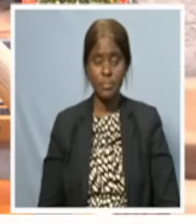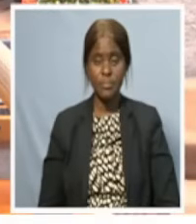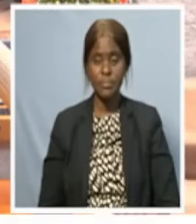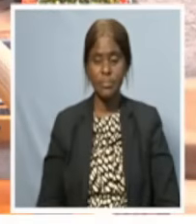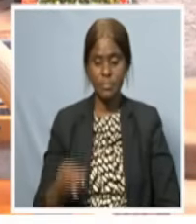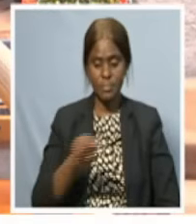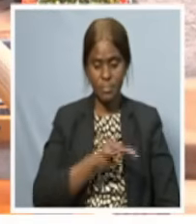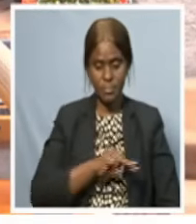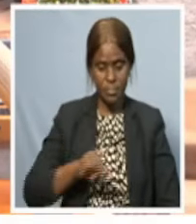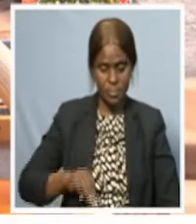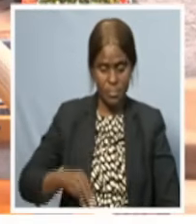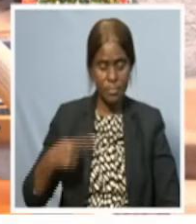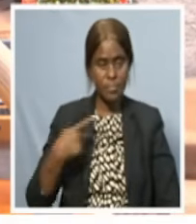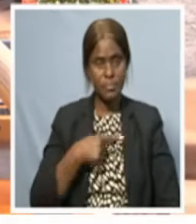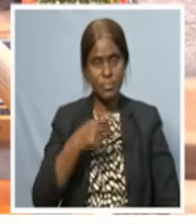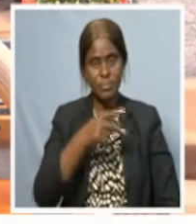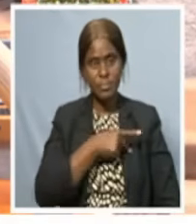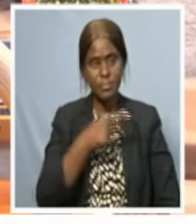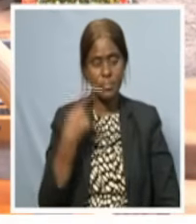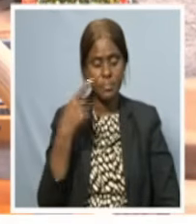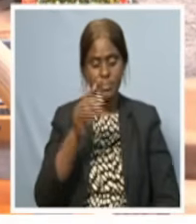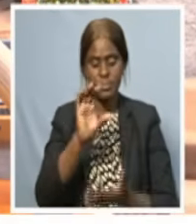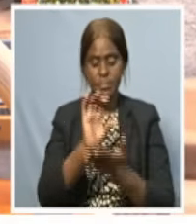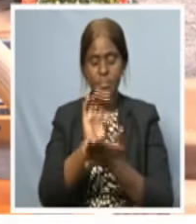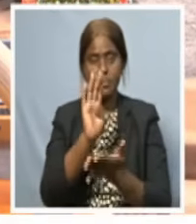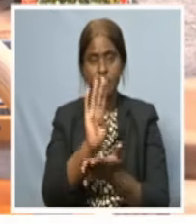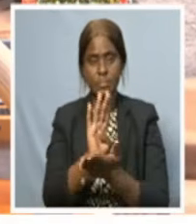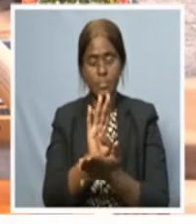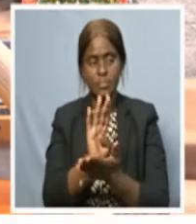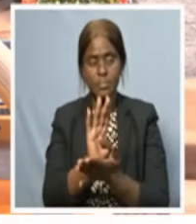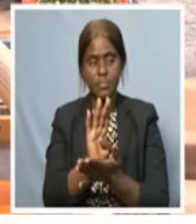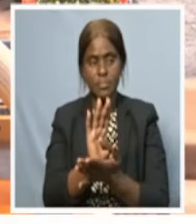The Honorable Member for Chirubi,